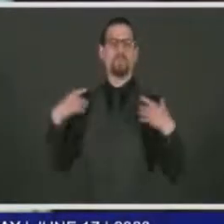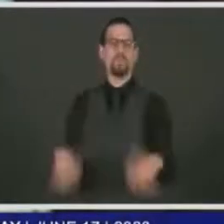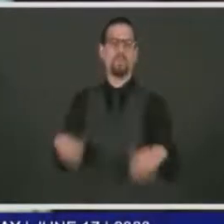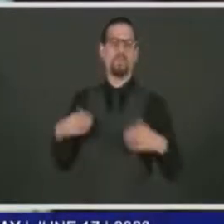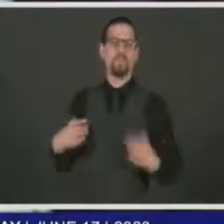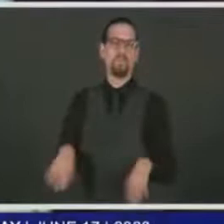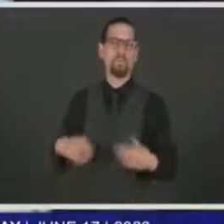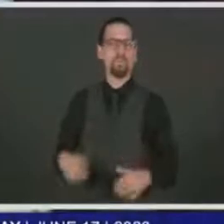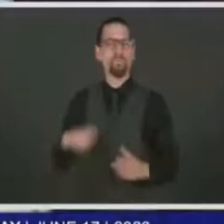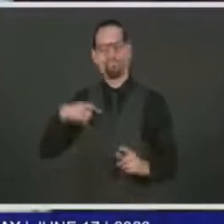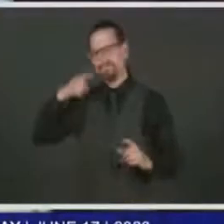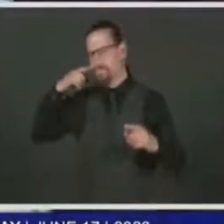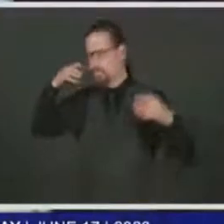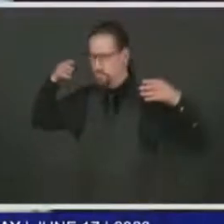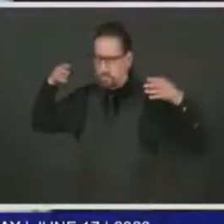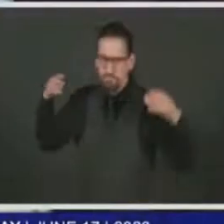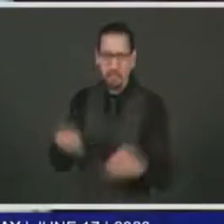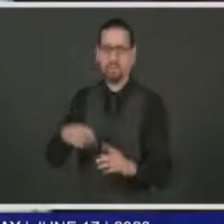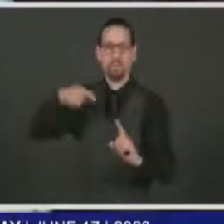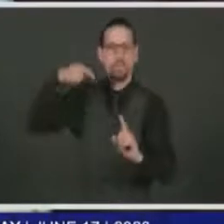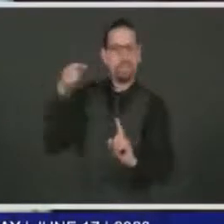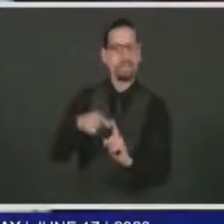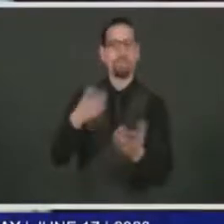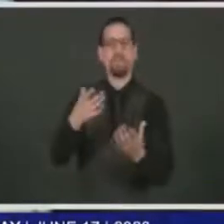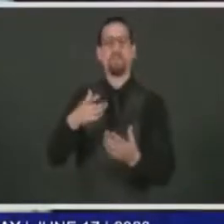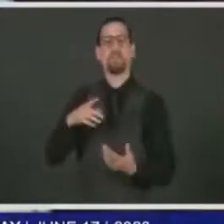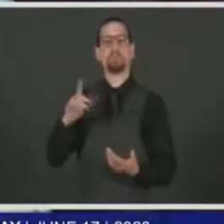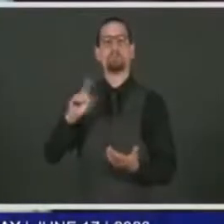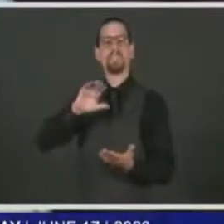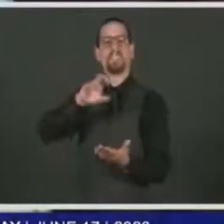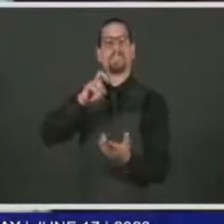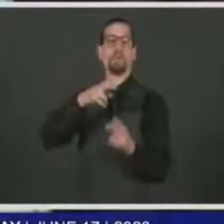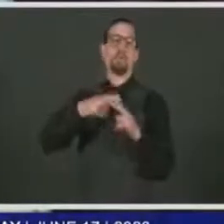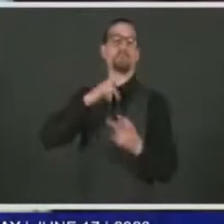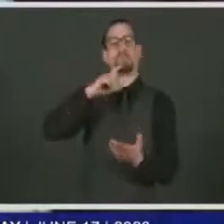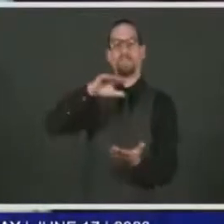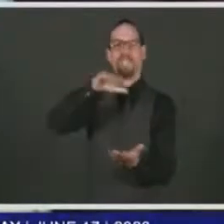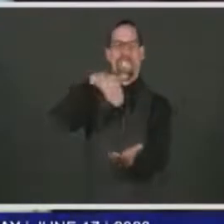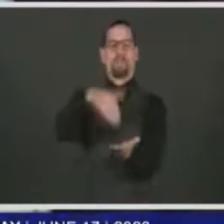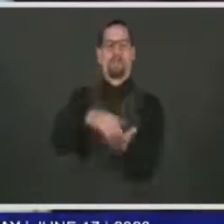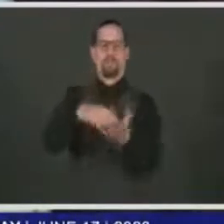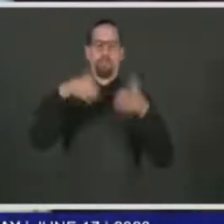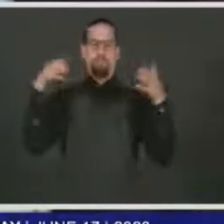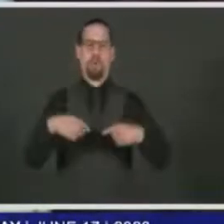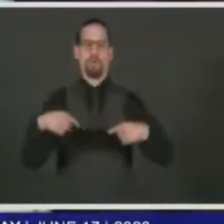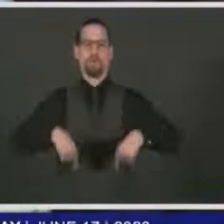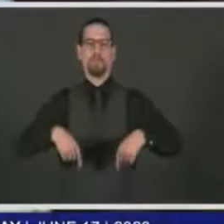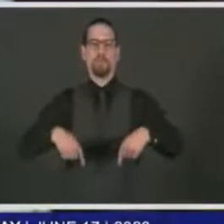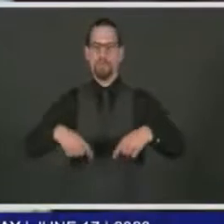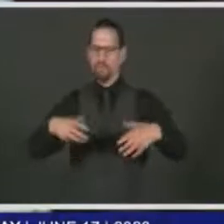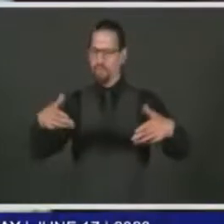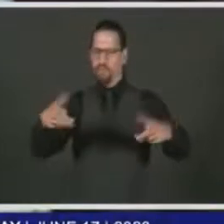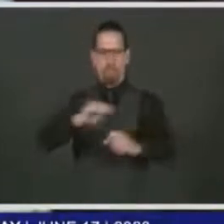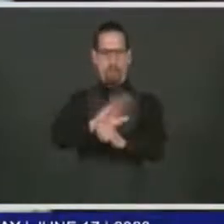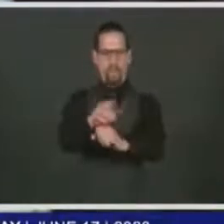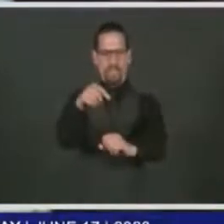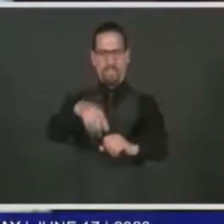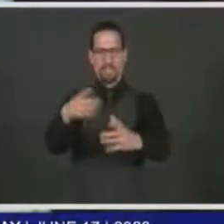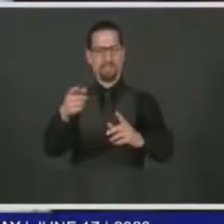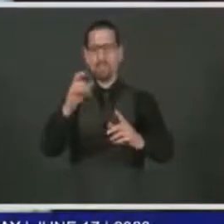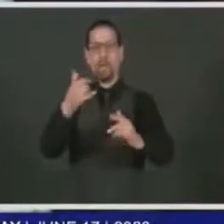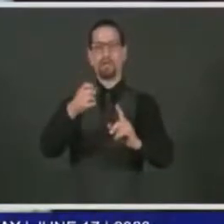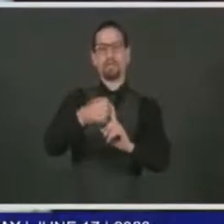a central focus that can expand and make sure to get resources to